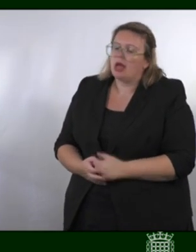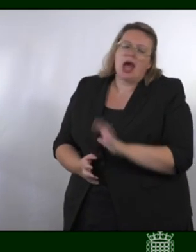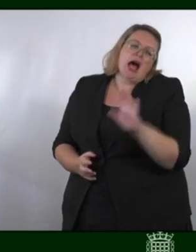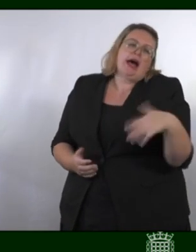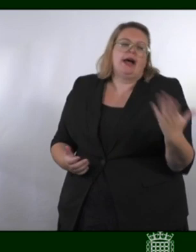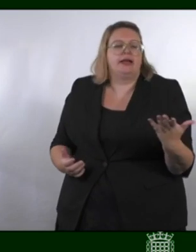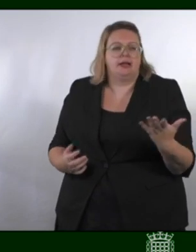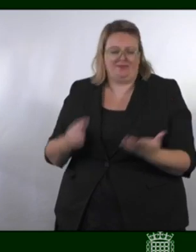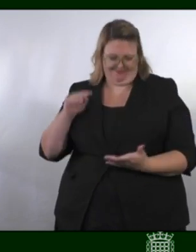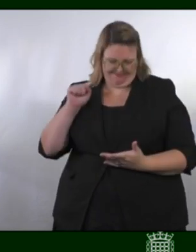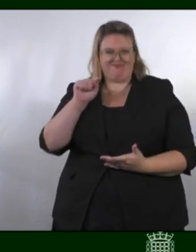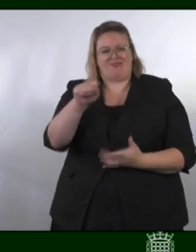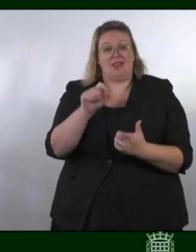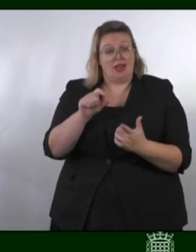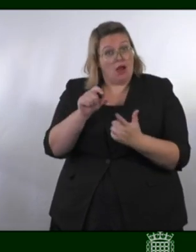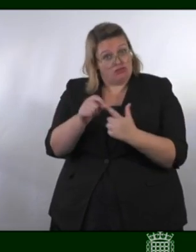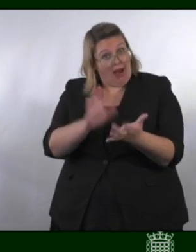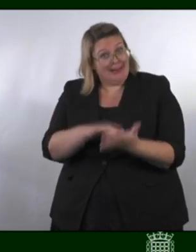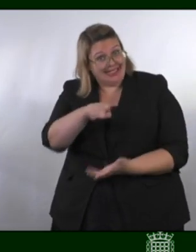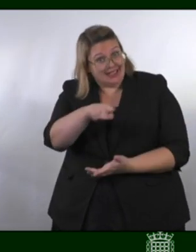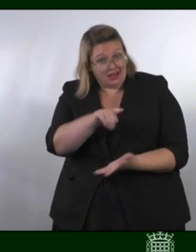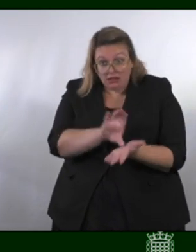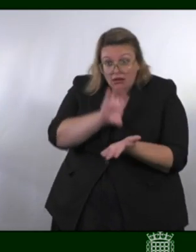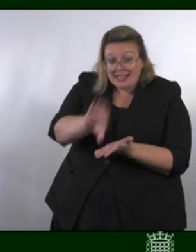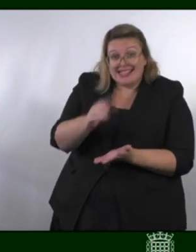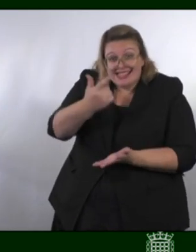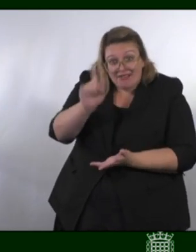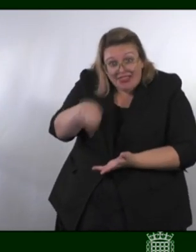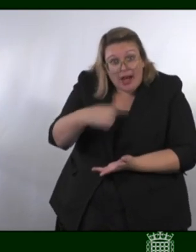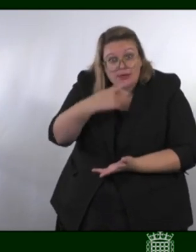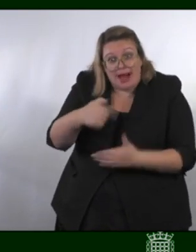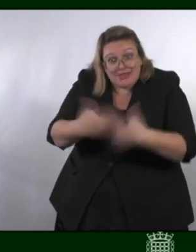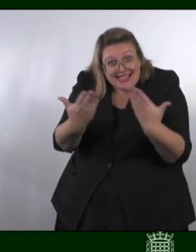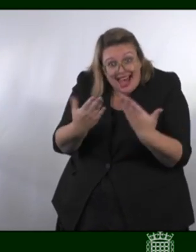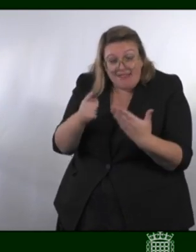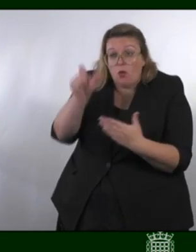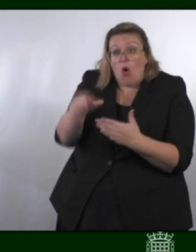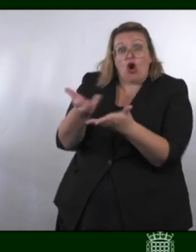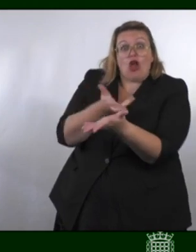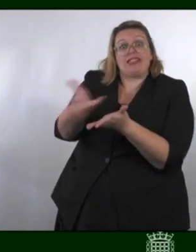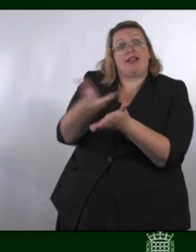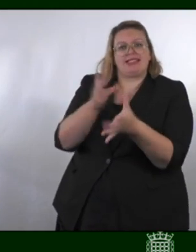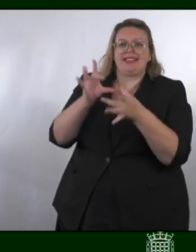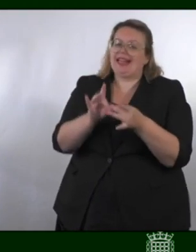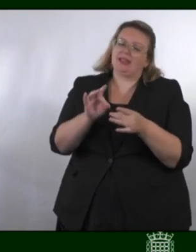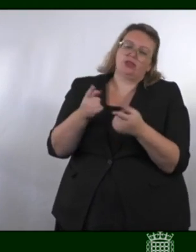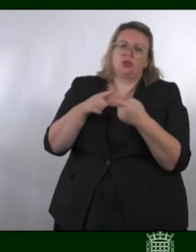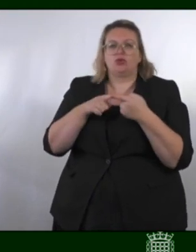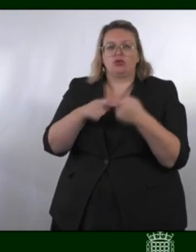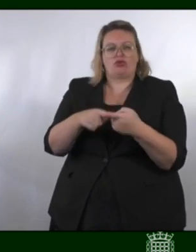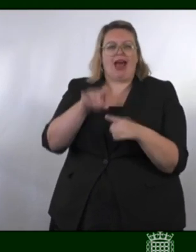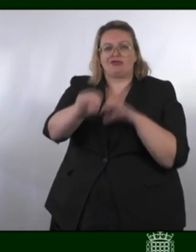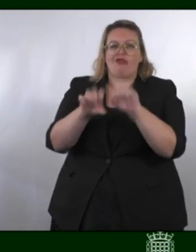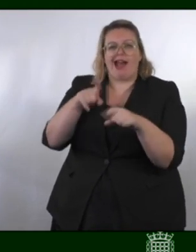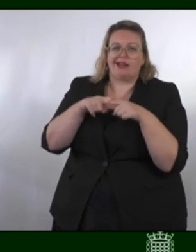This is a Prime Minister that can pay £7,000 a day for consultants on track and trace, which isn't working, that can find £43 million